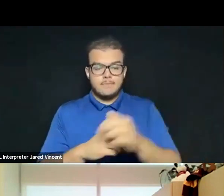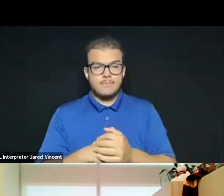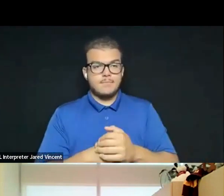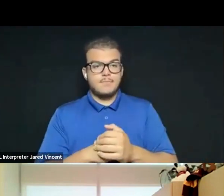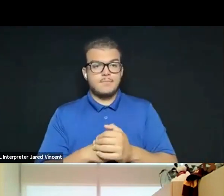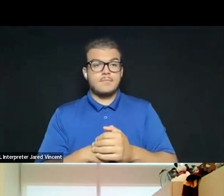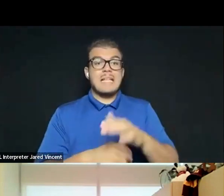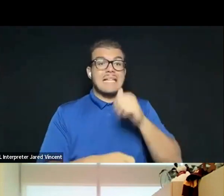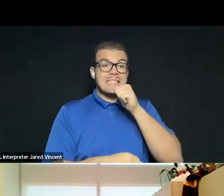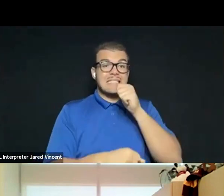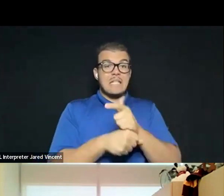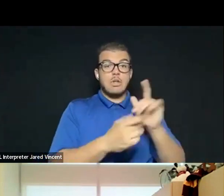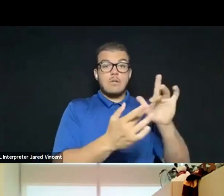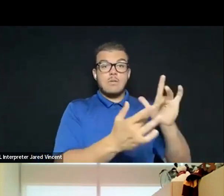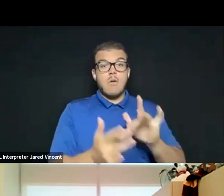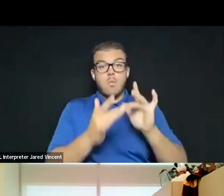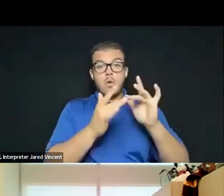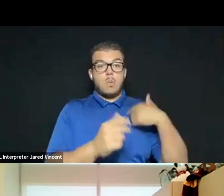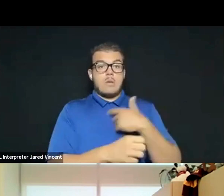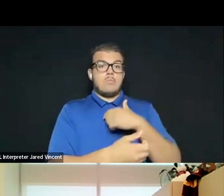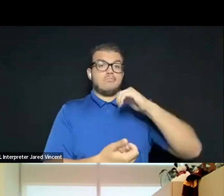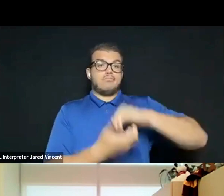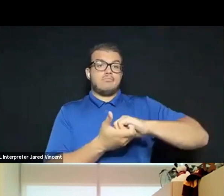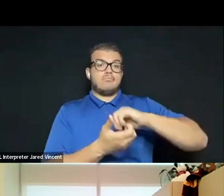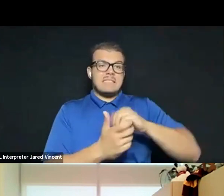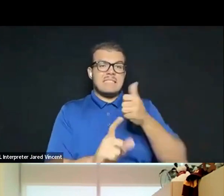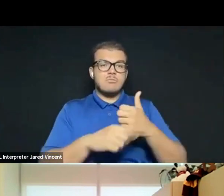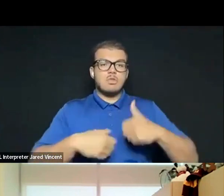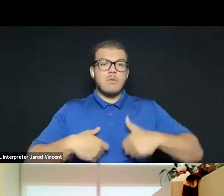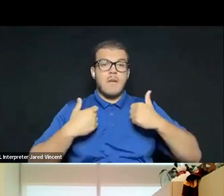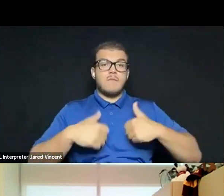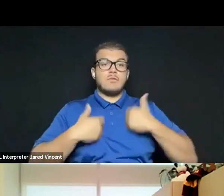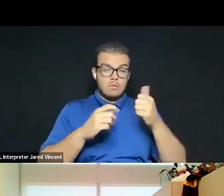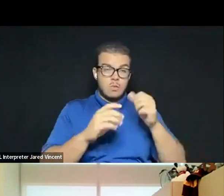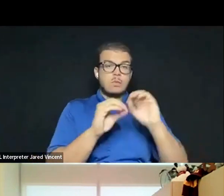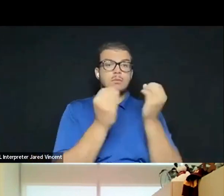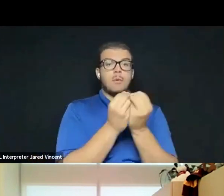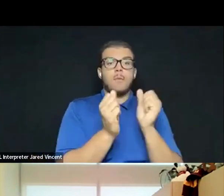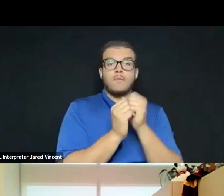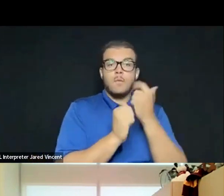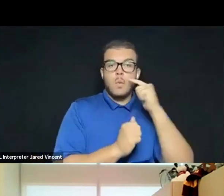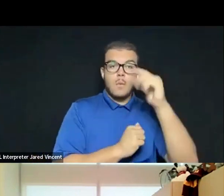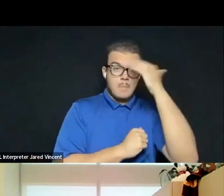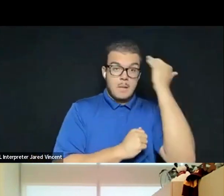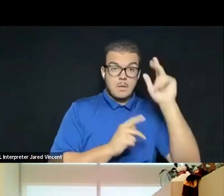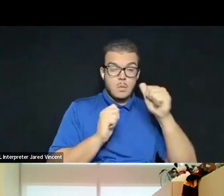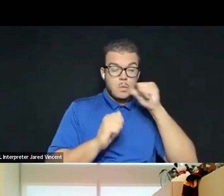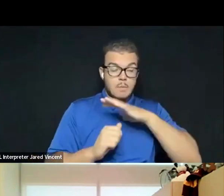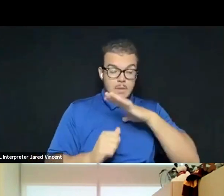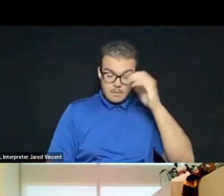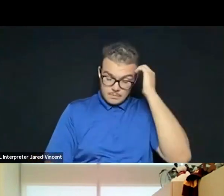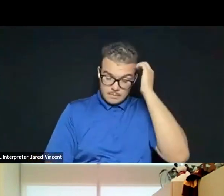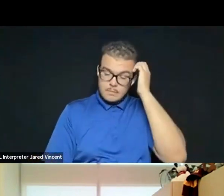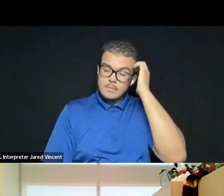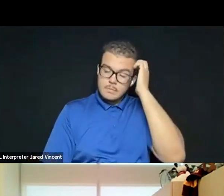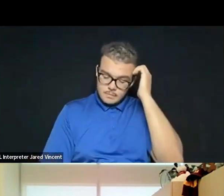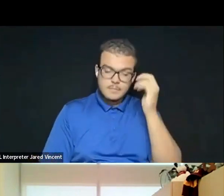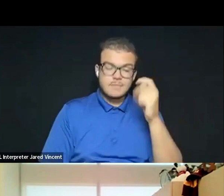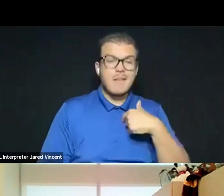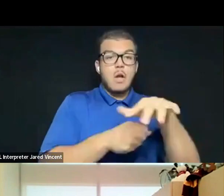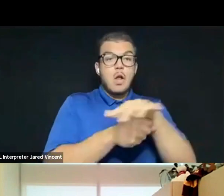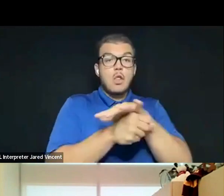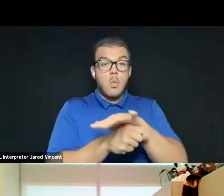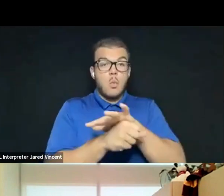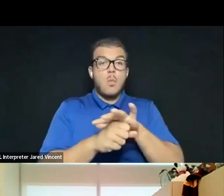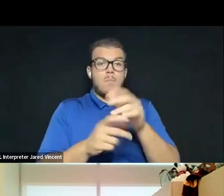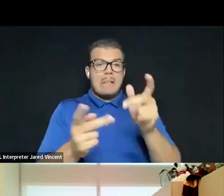Sisters Network, which is a survivorship organization for African-American women, and they have a local chapter in Greensboro.